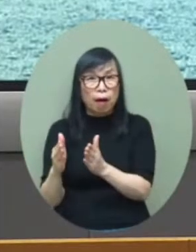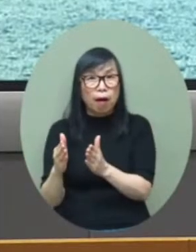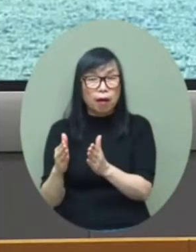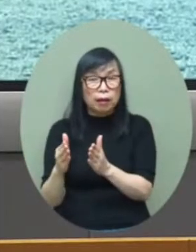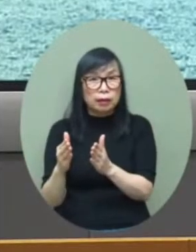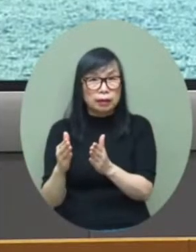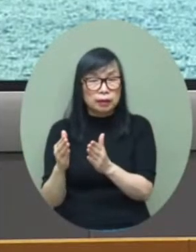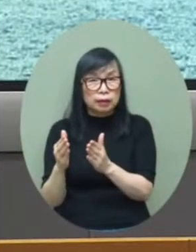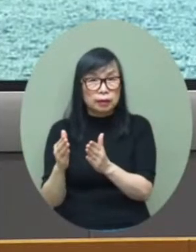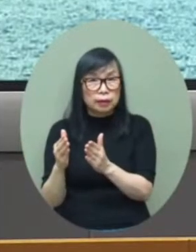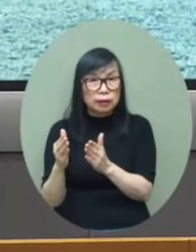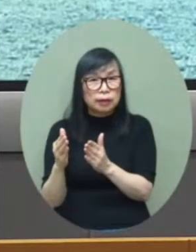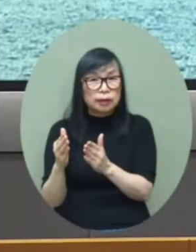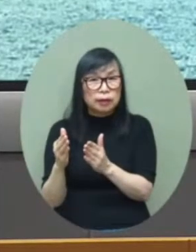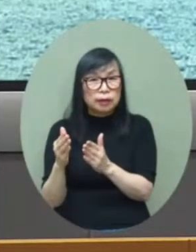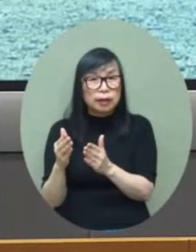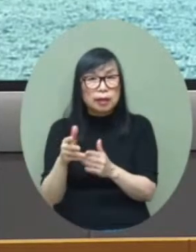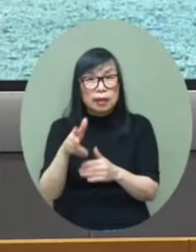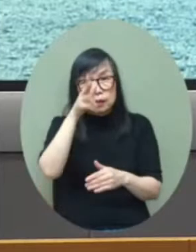positive cases,